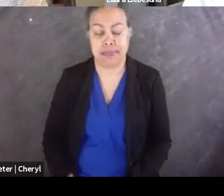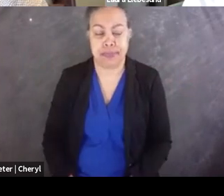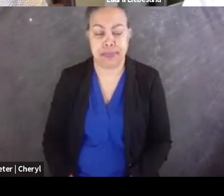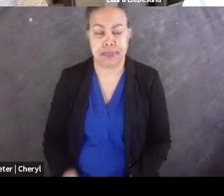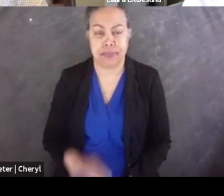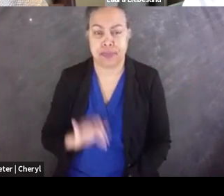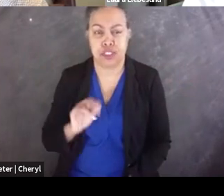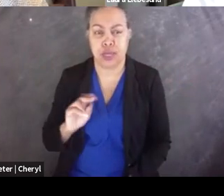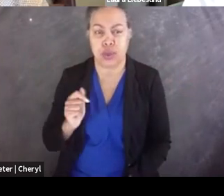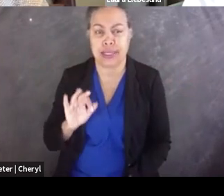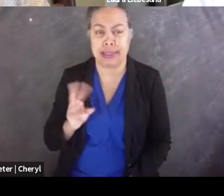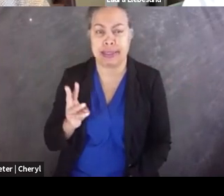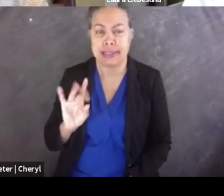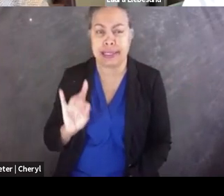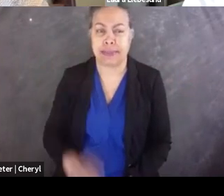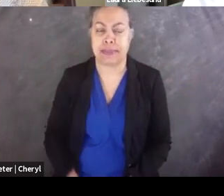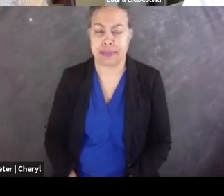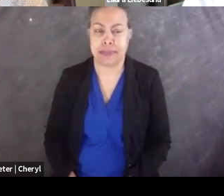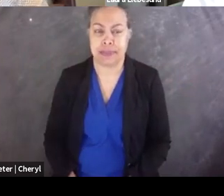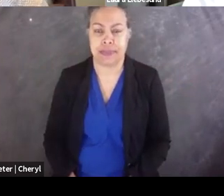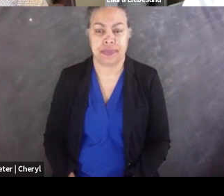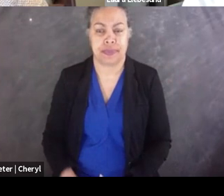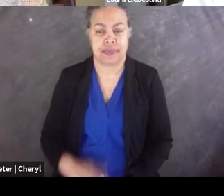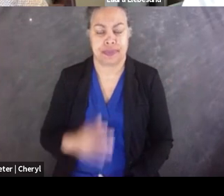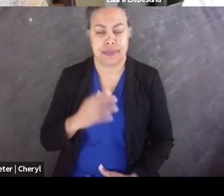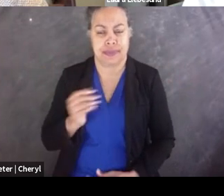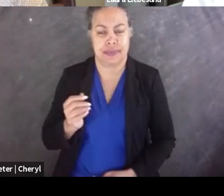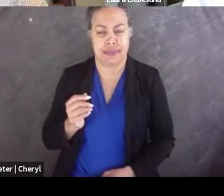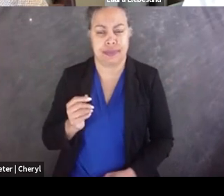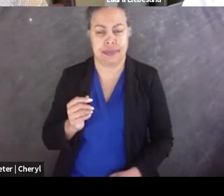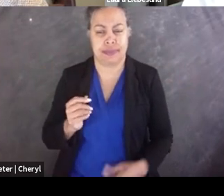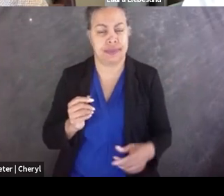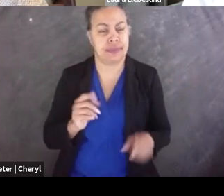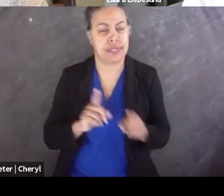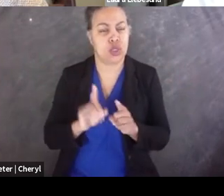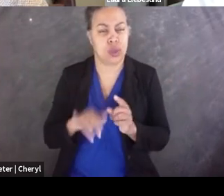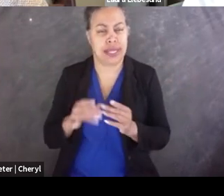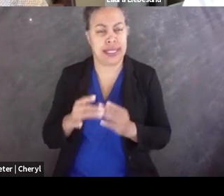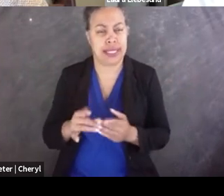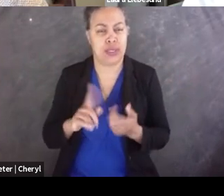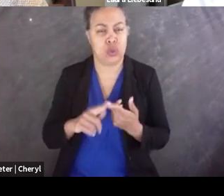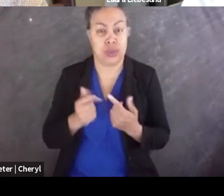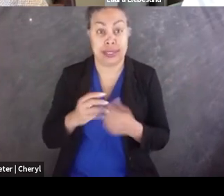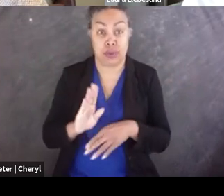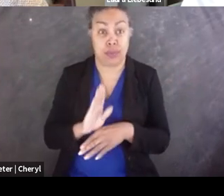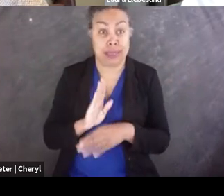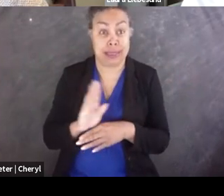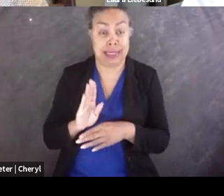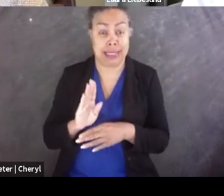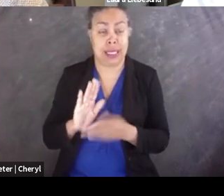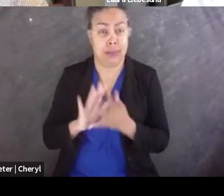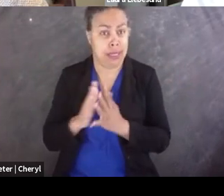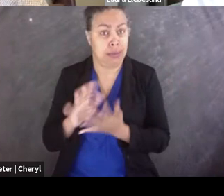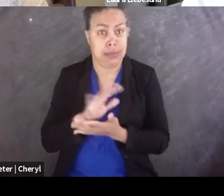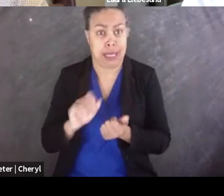of 1968. And it also led to many of the businesses that were damaged by